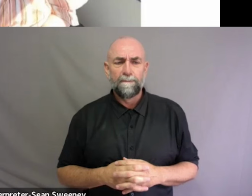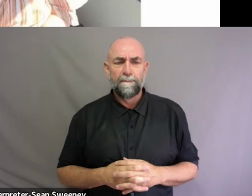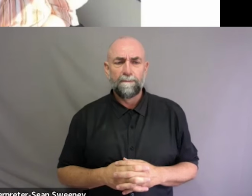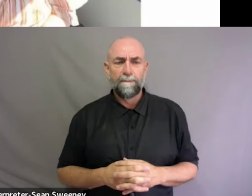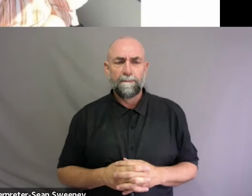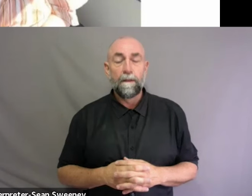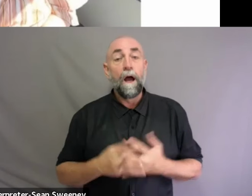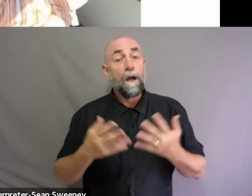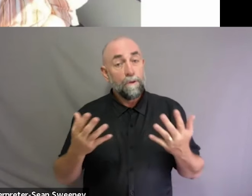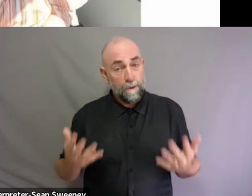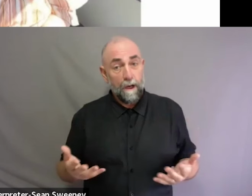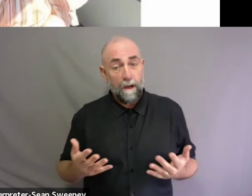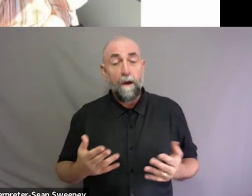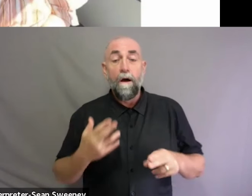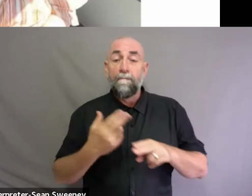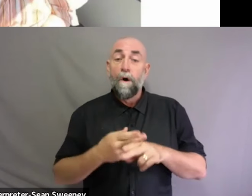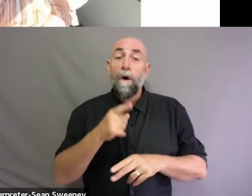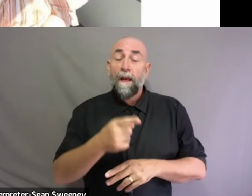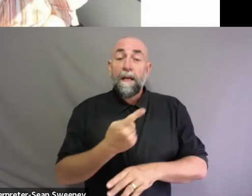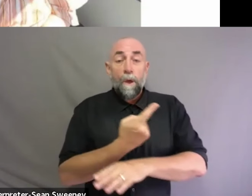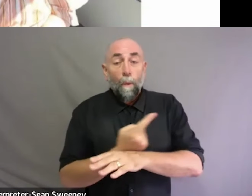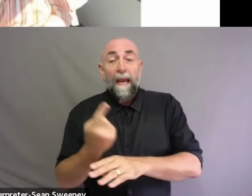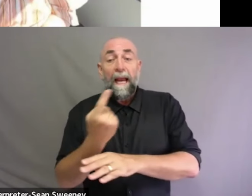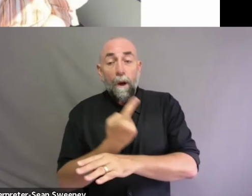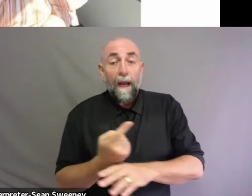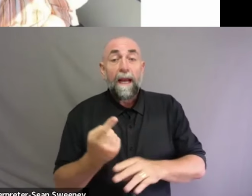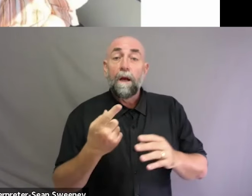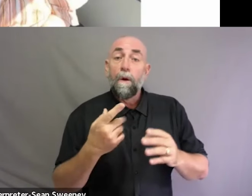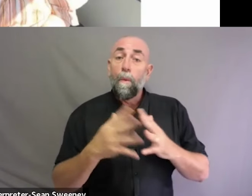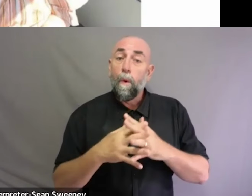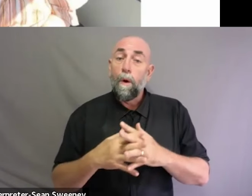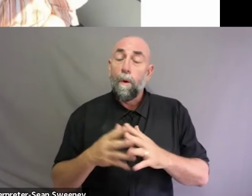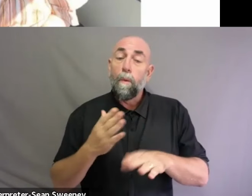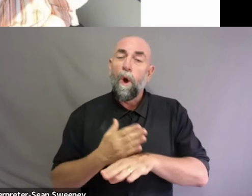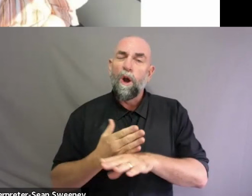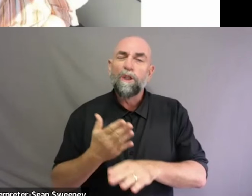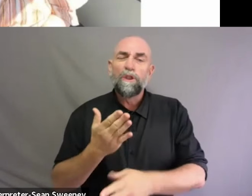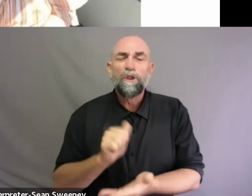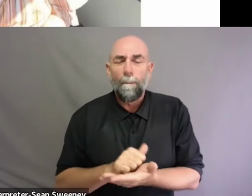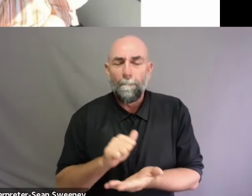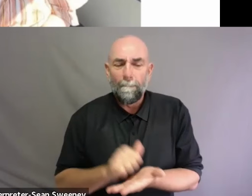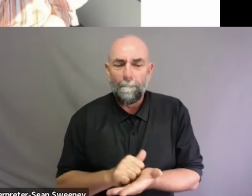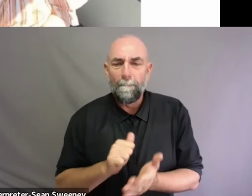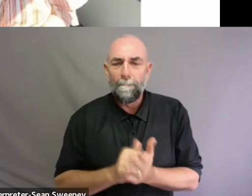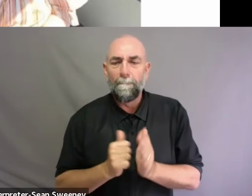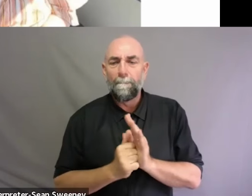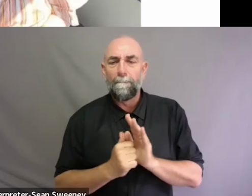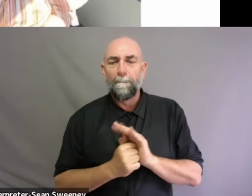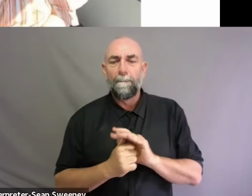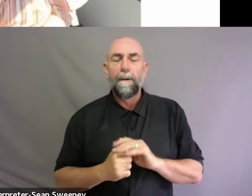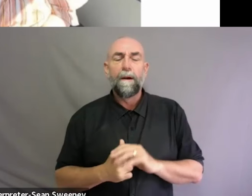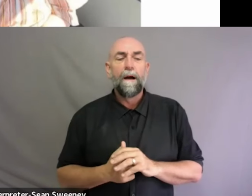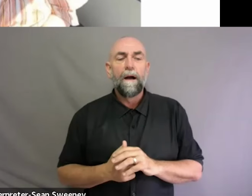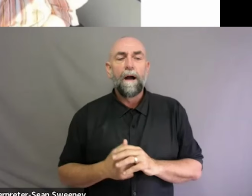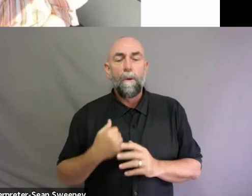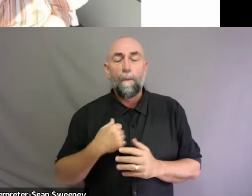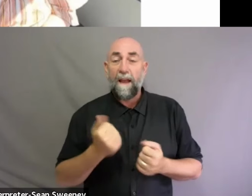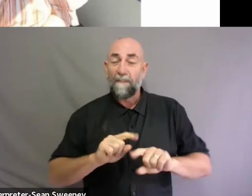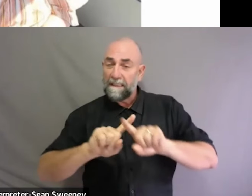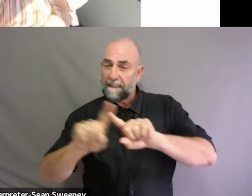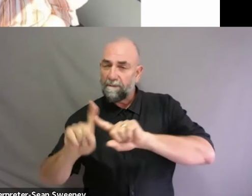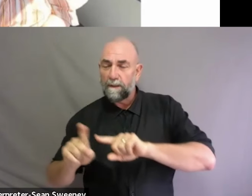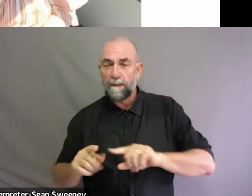So for the weekly workshops, we use aspects of UDL, Universal Design for Learning, lots of different approaches,